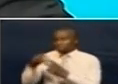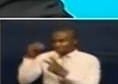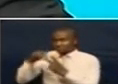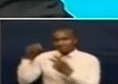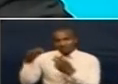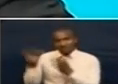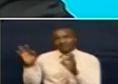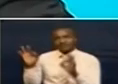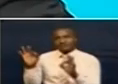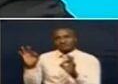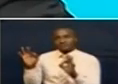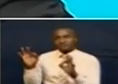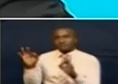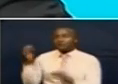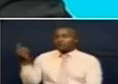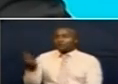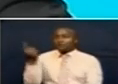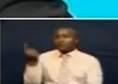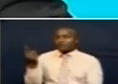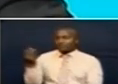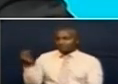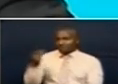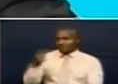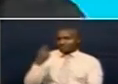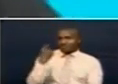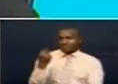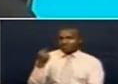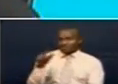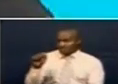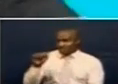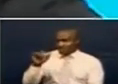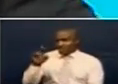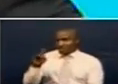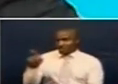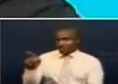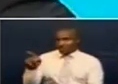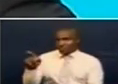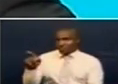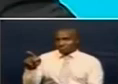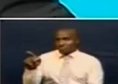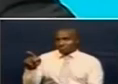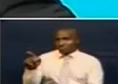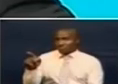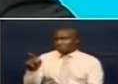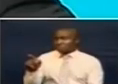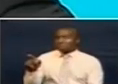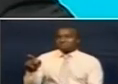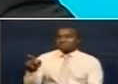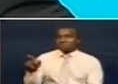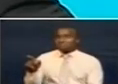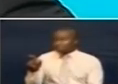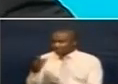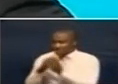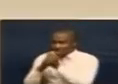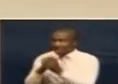as this. Only a few months ago, Ayub Savula here was very cozy with a lot of the leaders